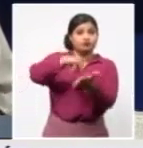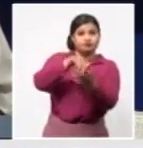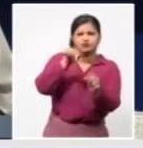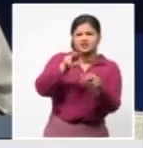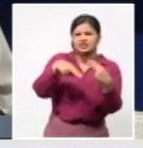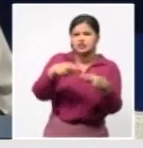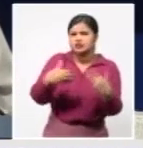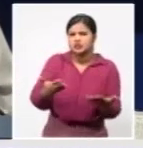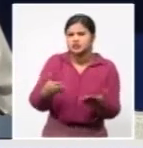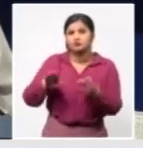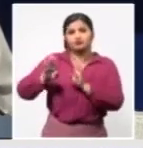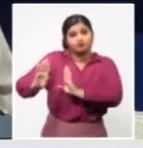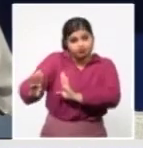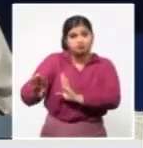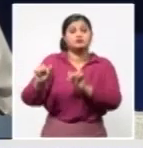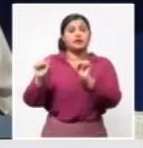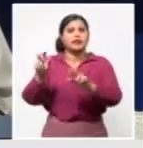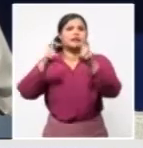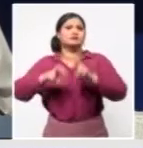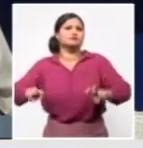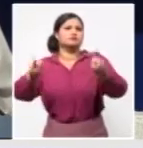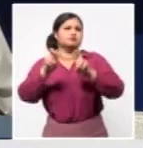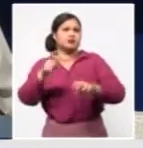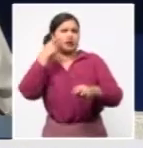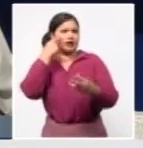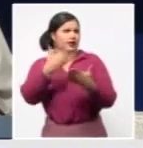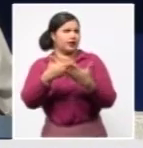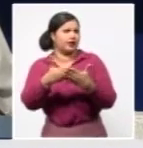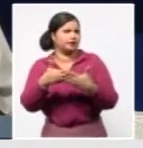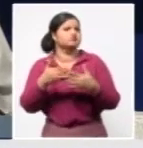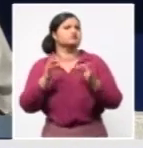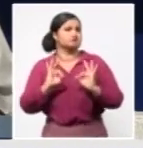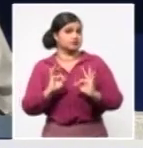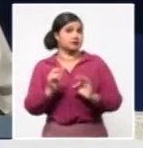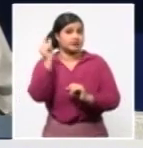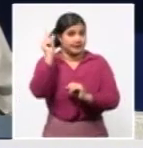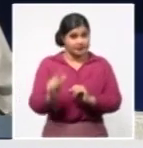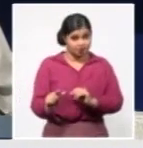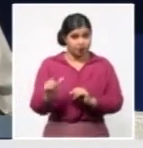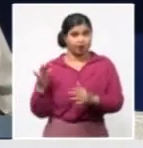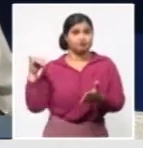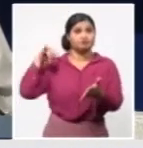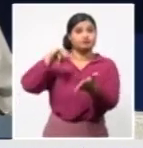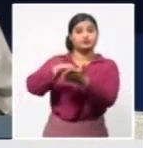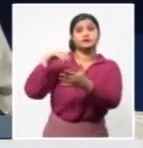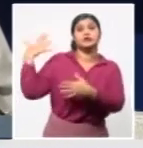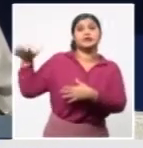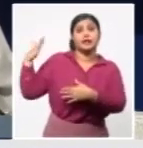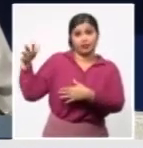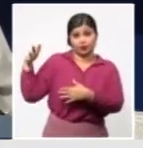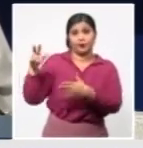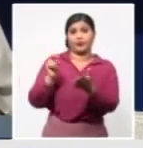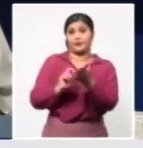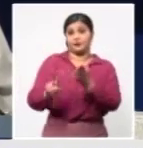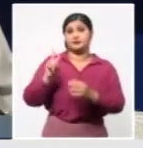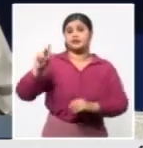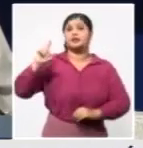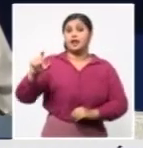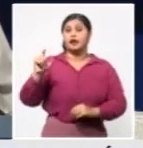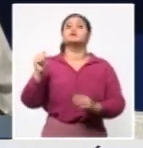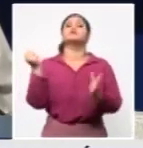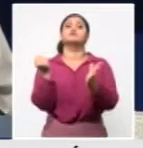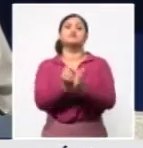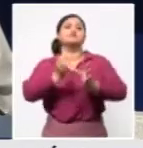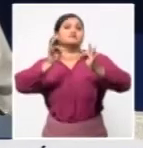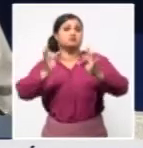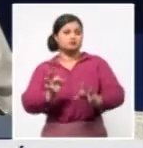raise awareness of the importance of increasing testing, above all in the provinces, among at-risk groups or where